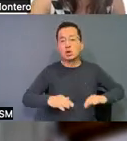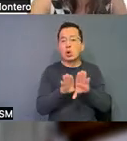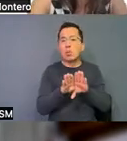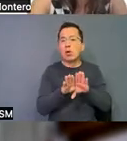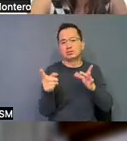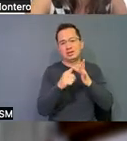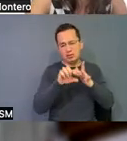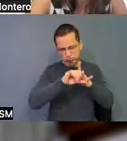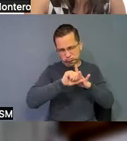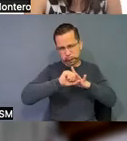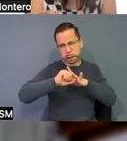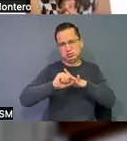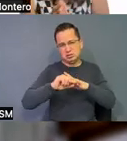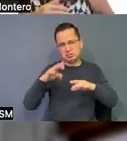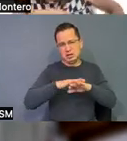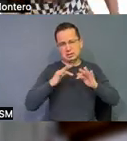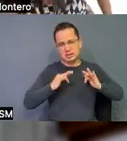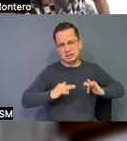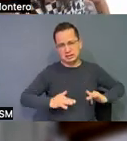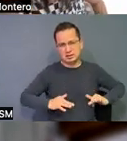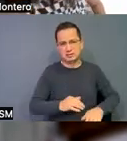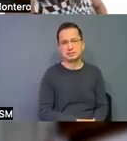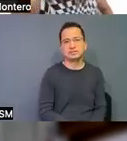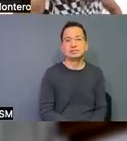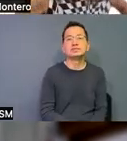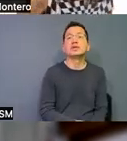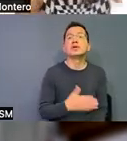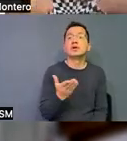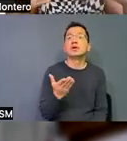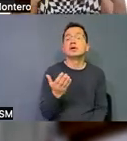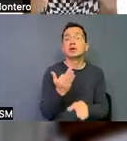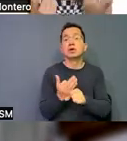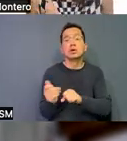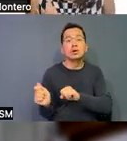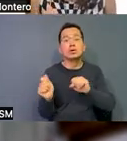the presentation. So as I was telling you,